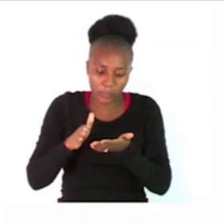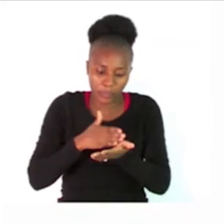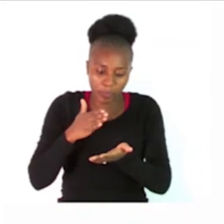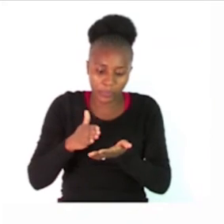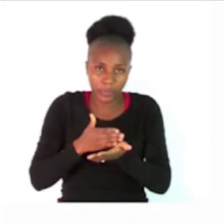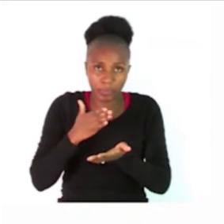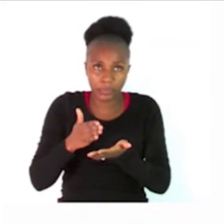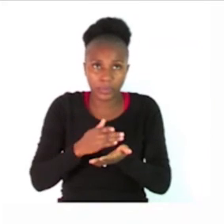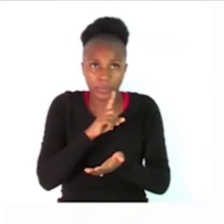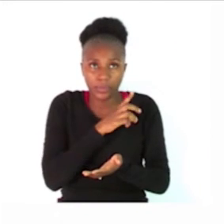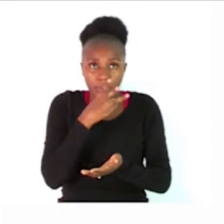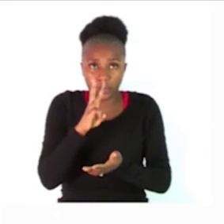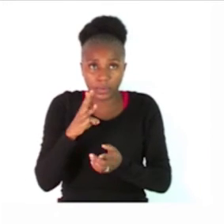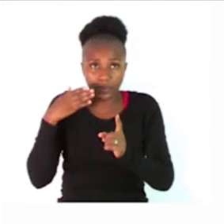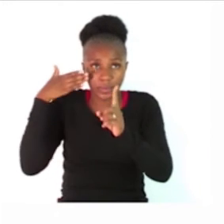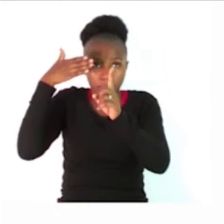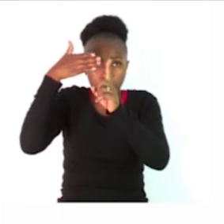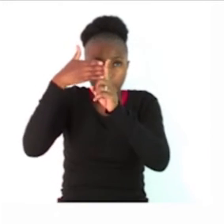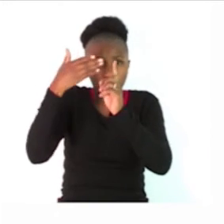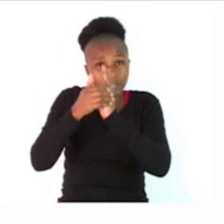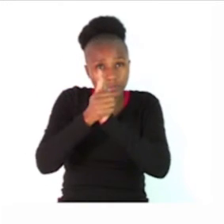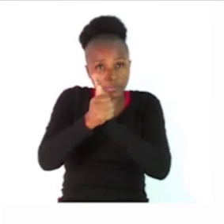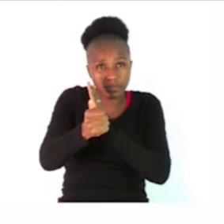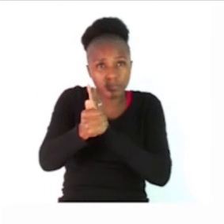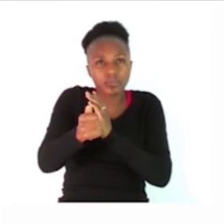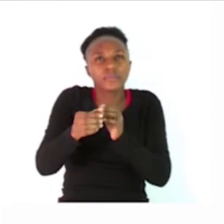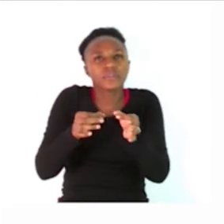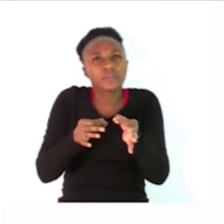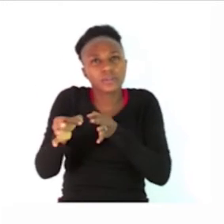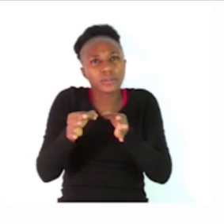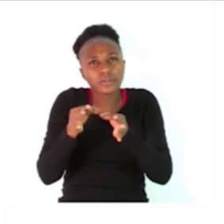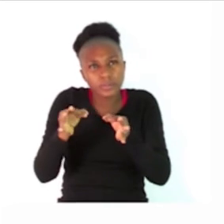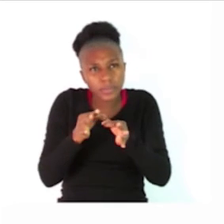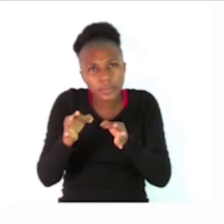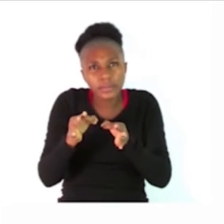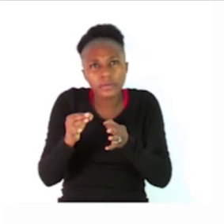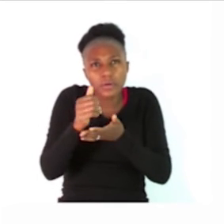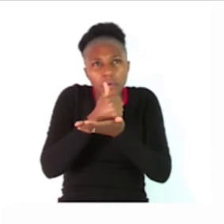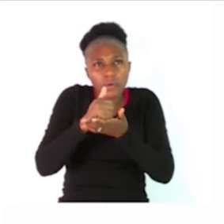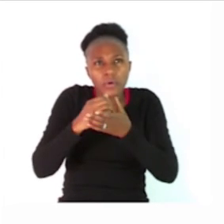our basic competencies describe how personal hygiene practices contribute to good health